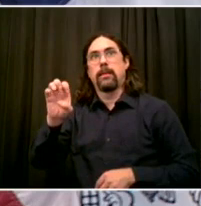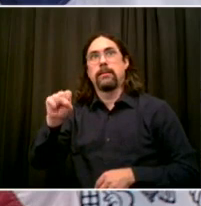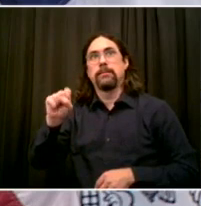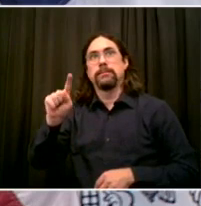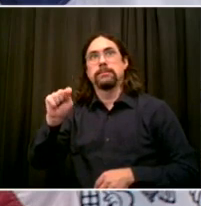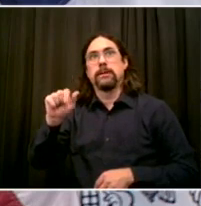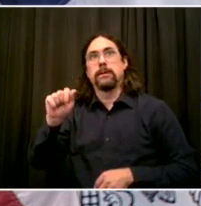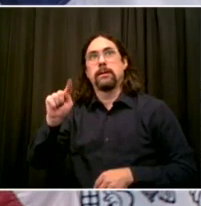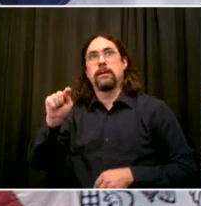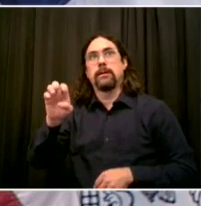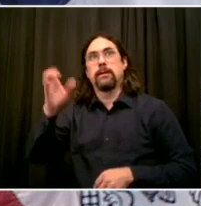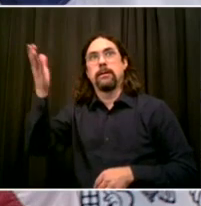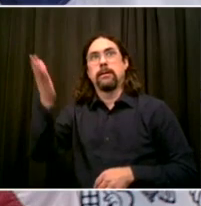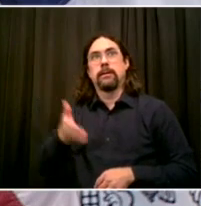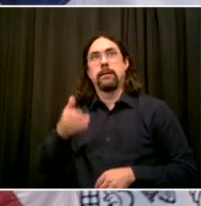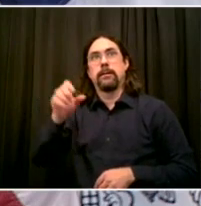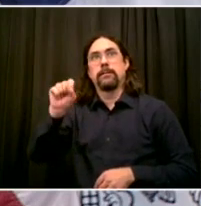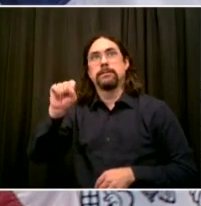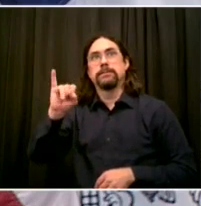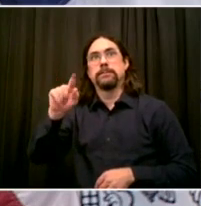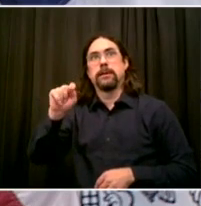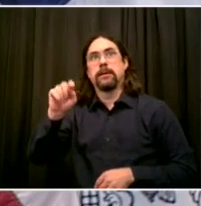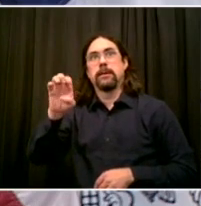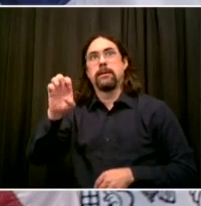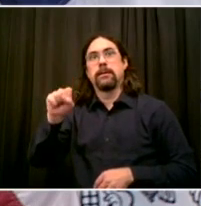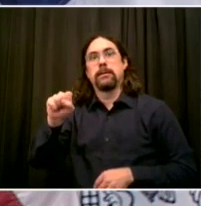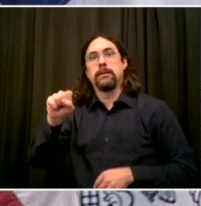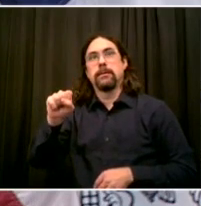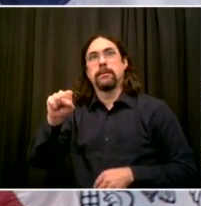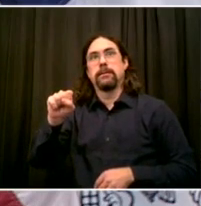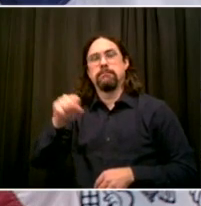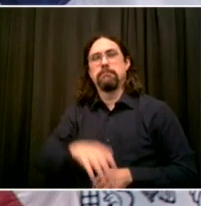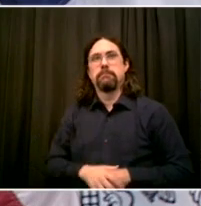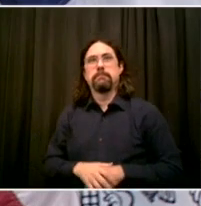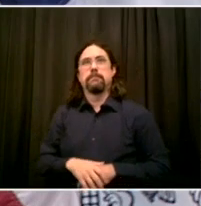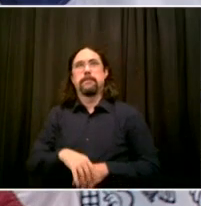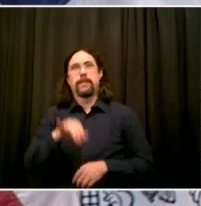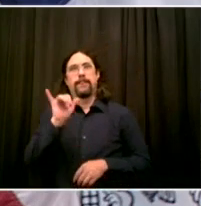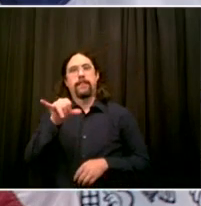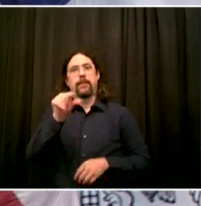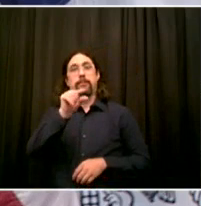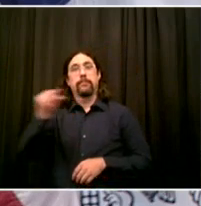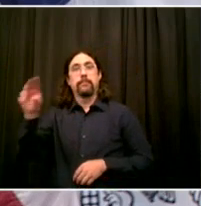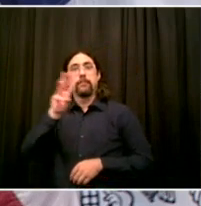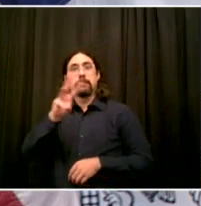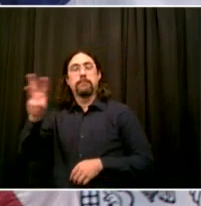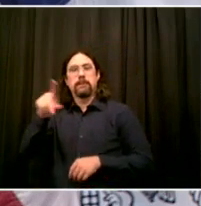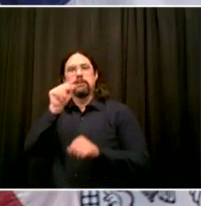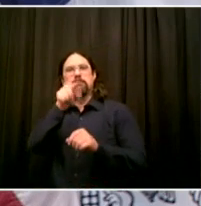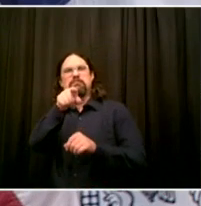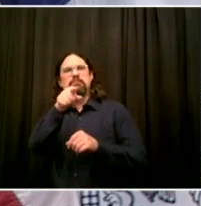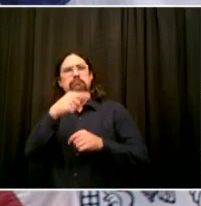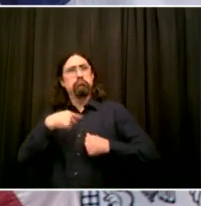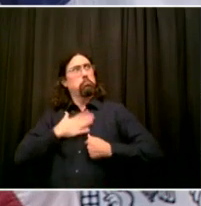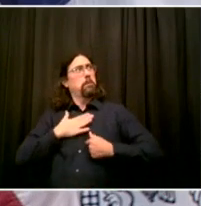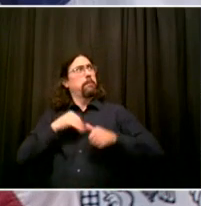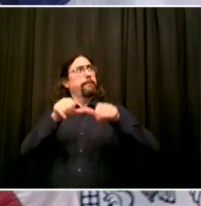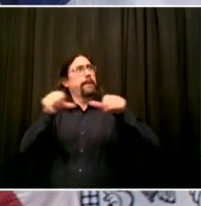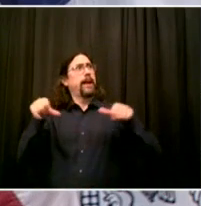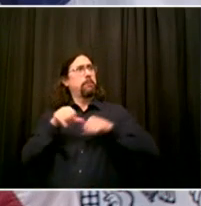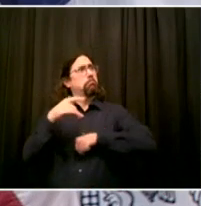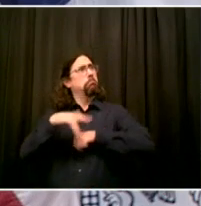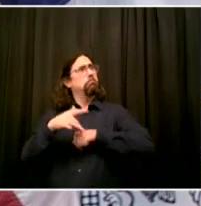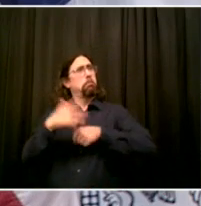Courtney? And the second question is, once again, we don't have anyone from the NYPD on